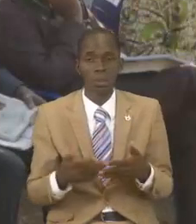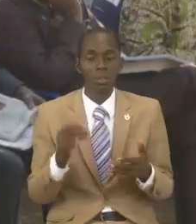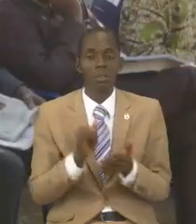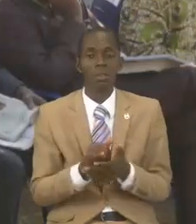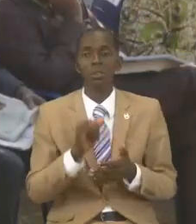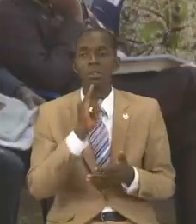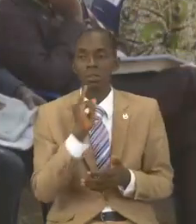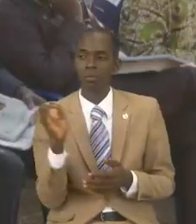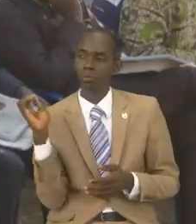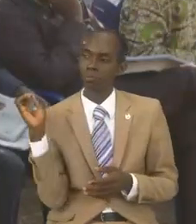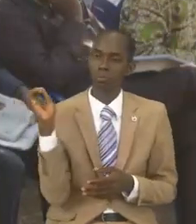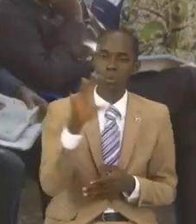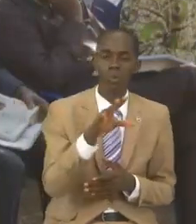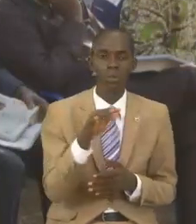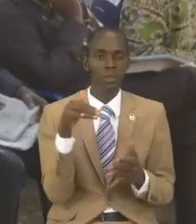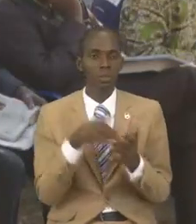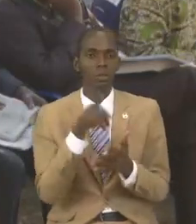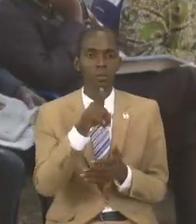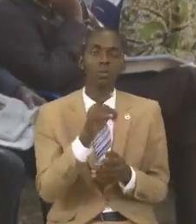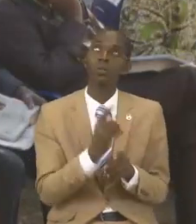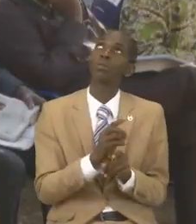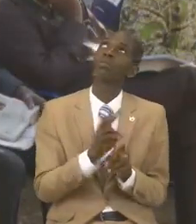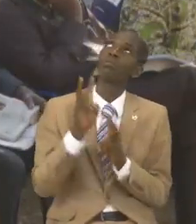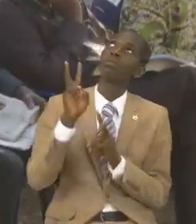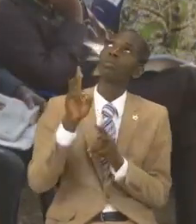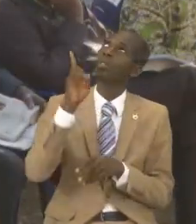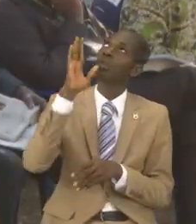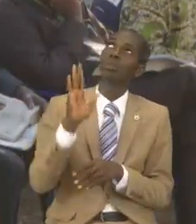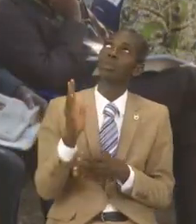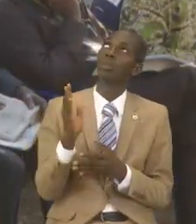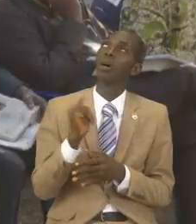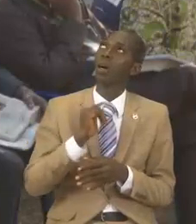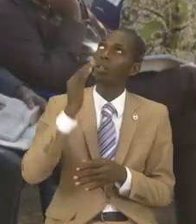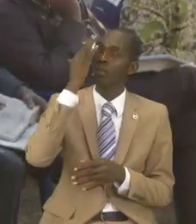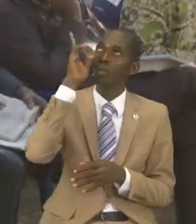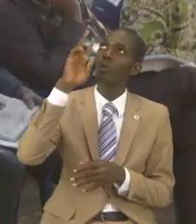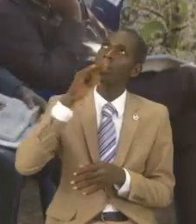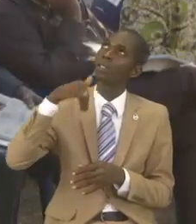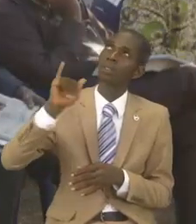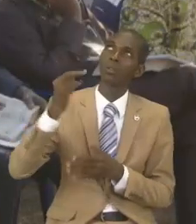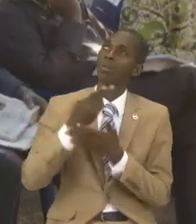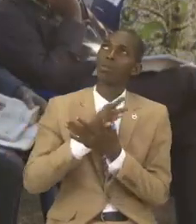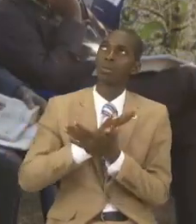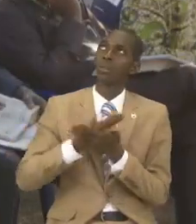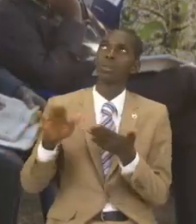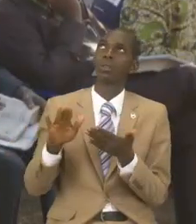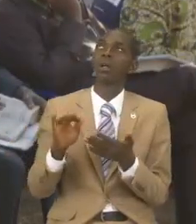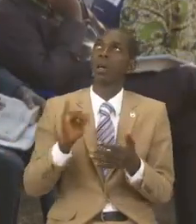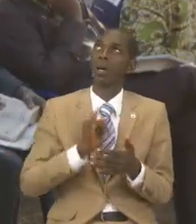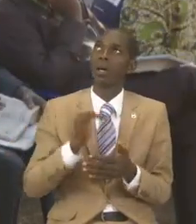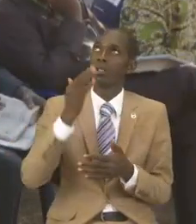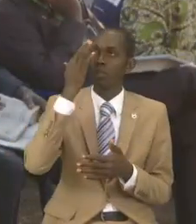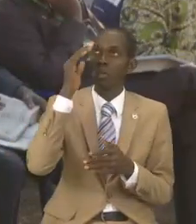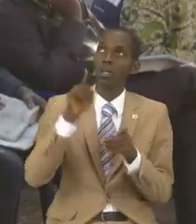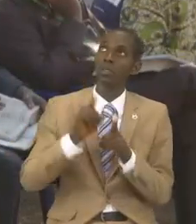at you, you look up and you say, God, I know you are still holy. And as he is